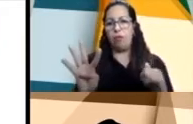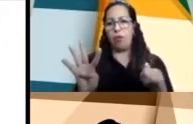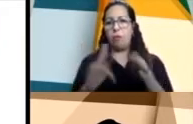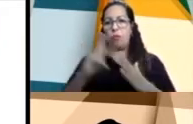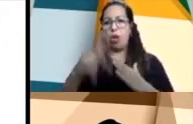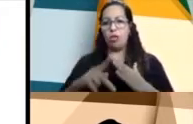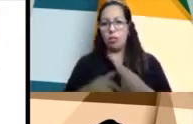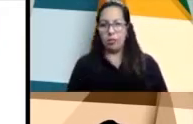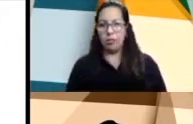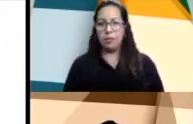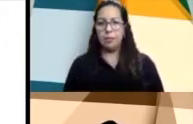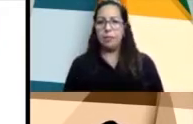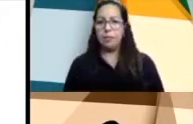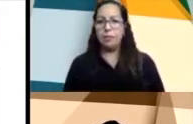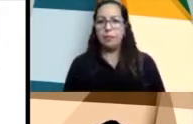projects.